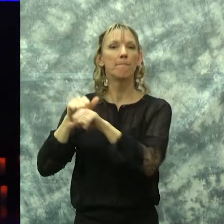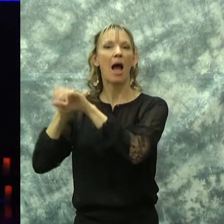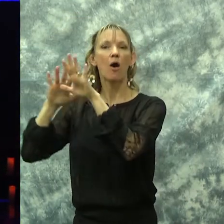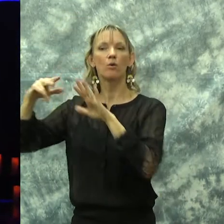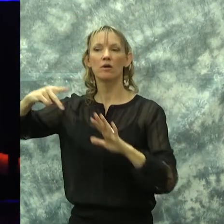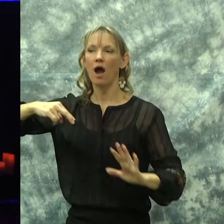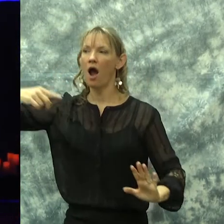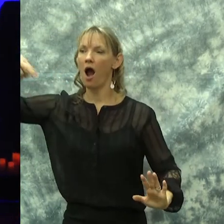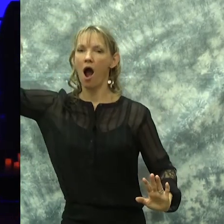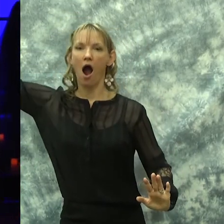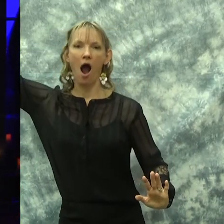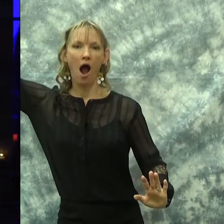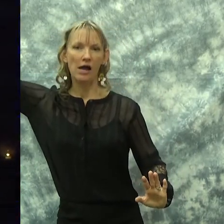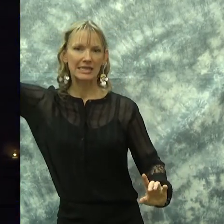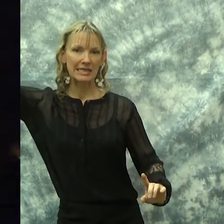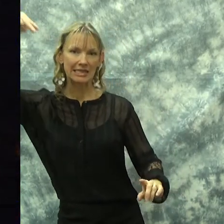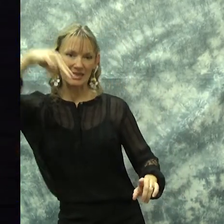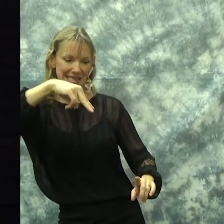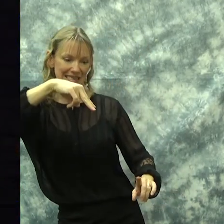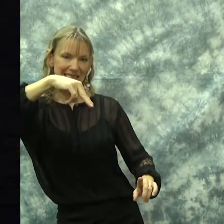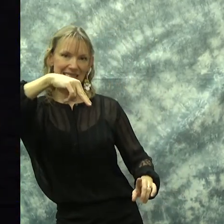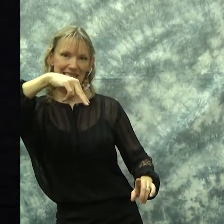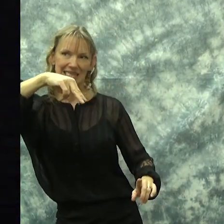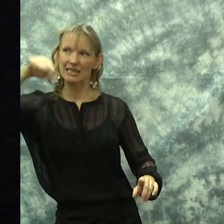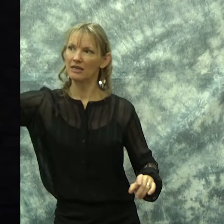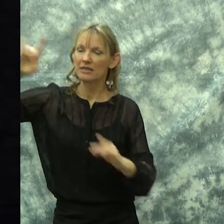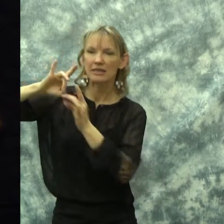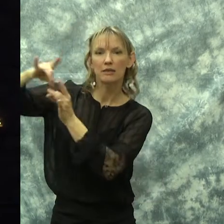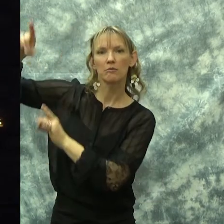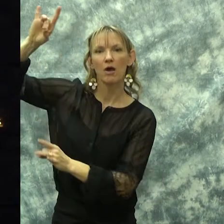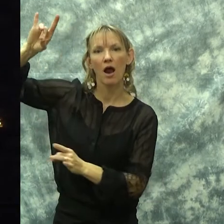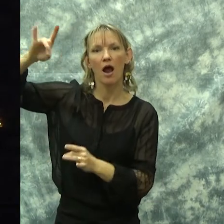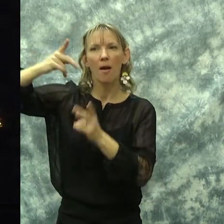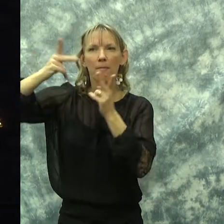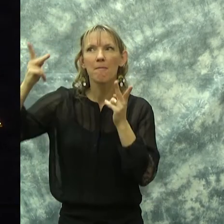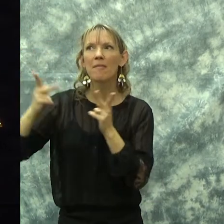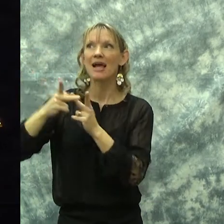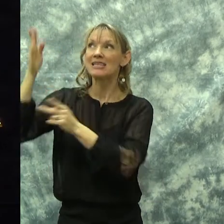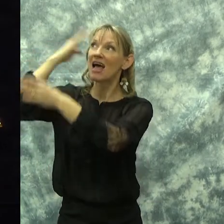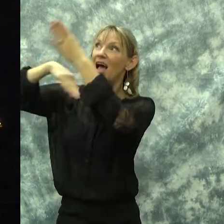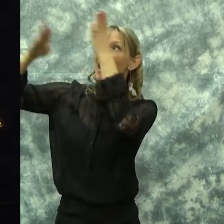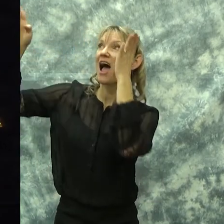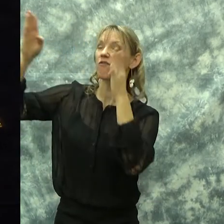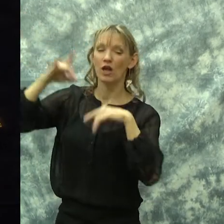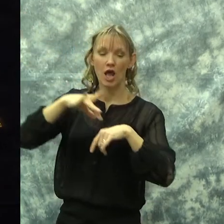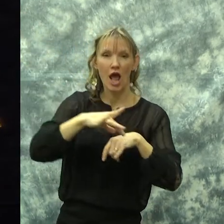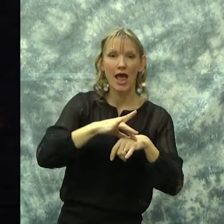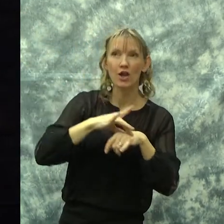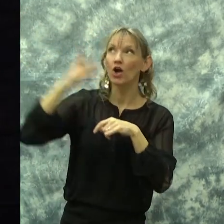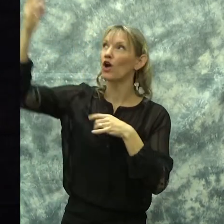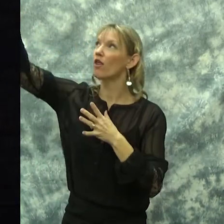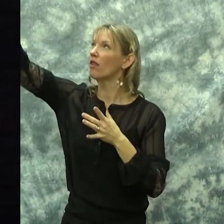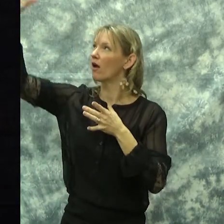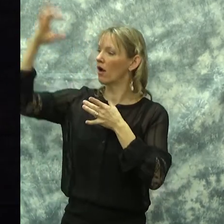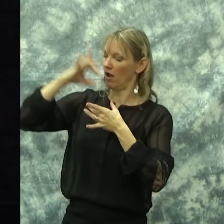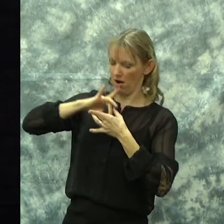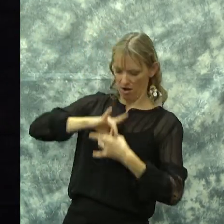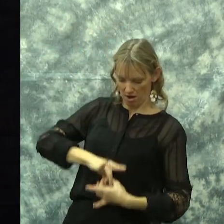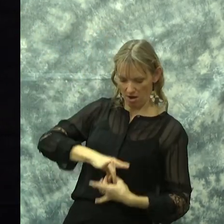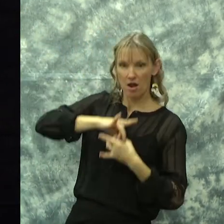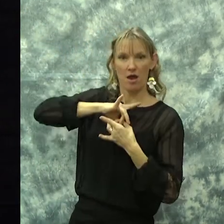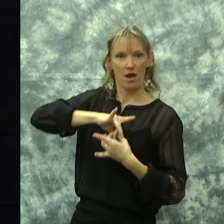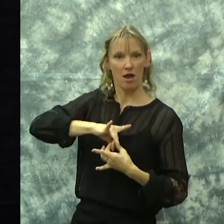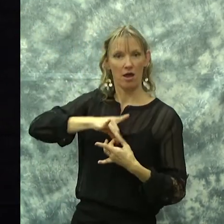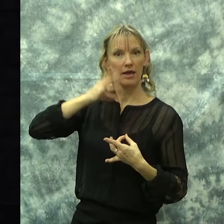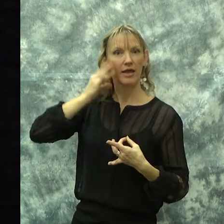mountaintop. This mountaintop of spirit, this place where heaven and earth touch within you, and